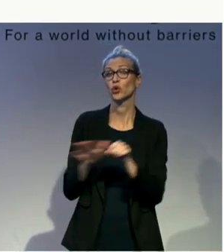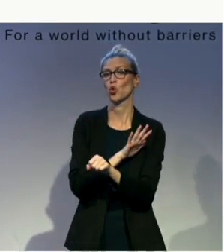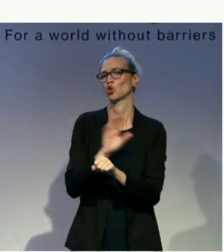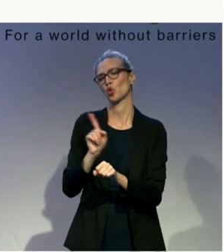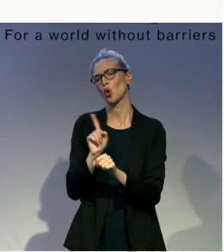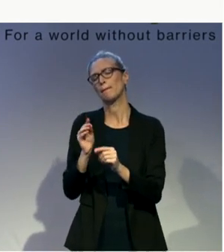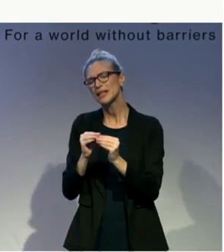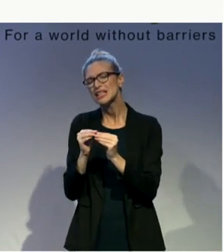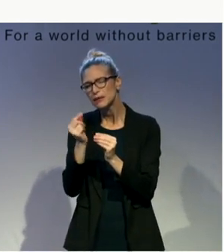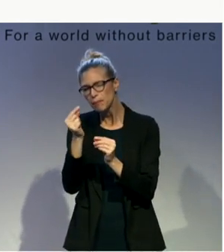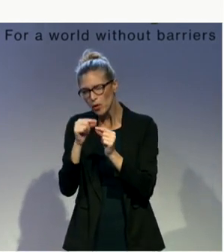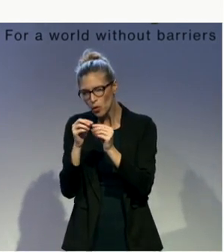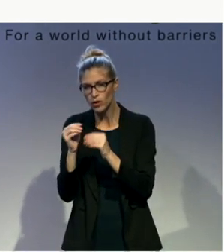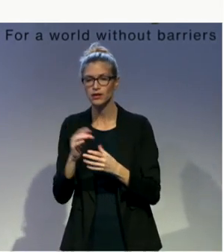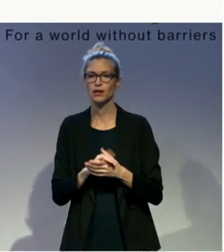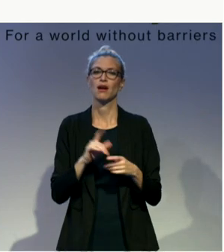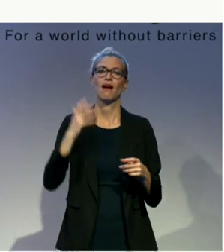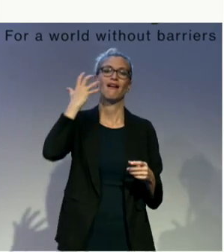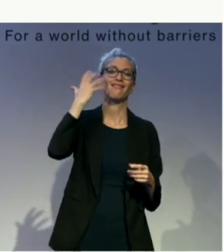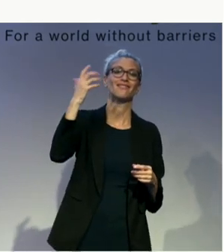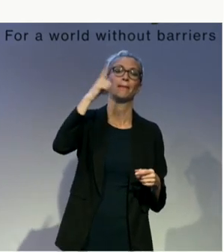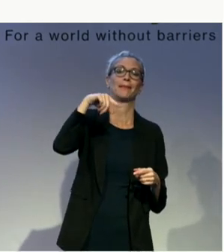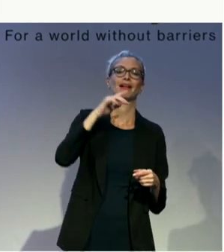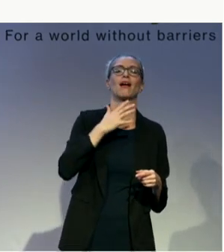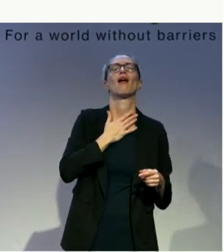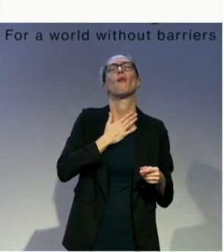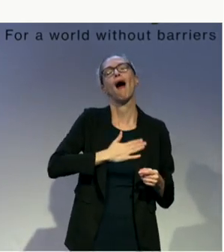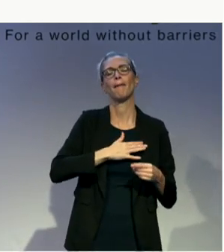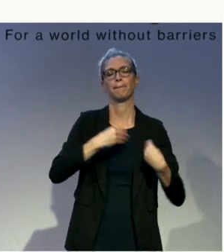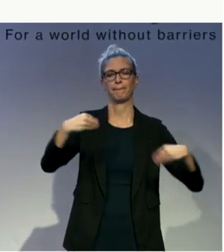voting for several reasons, but so that is still an issue.